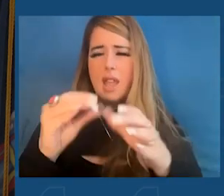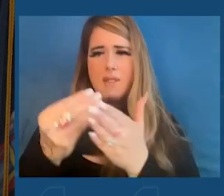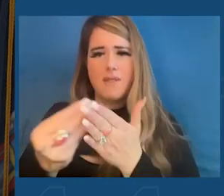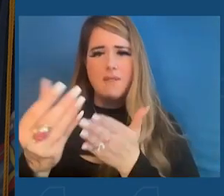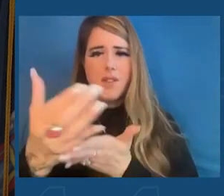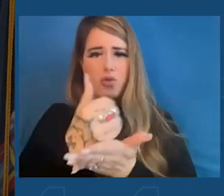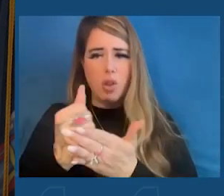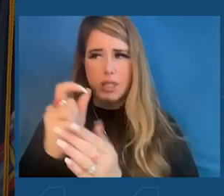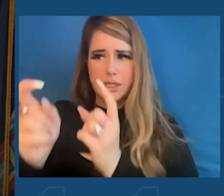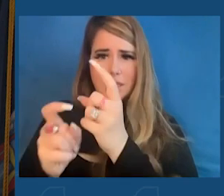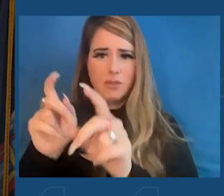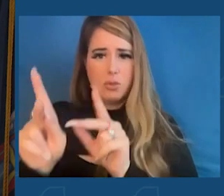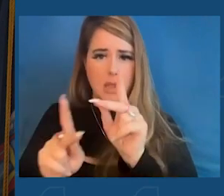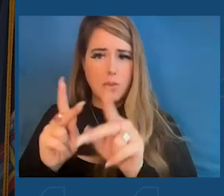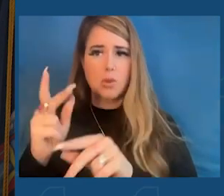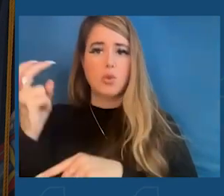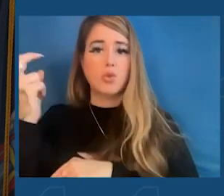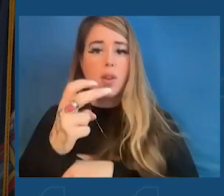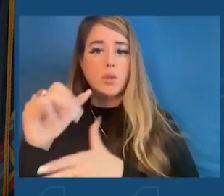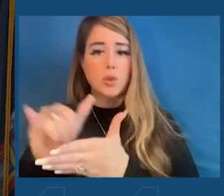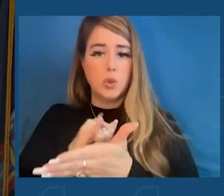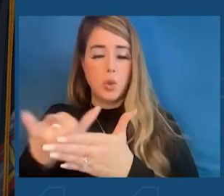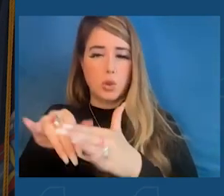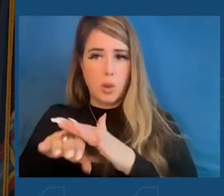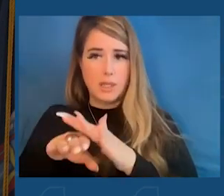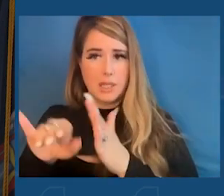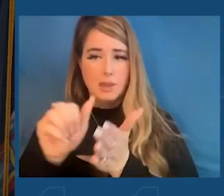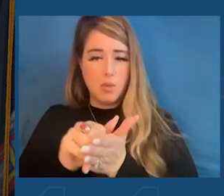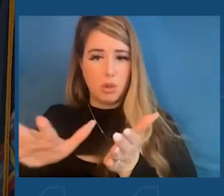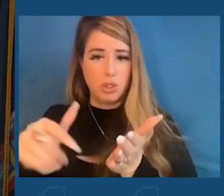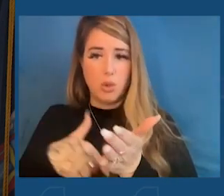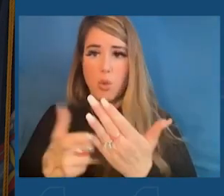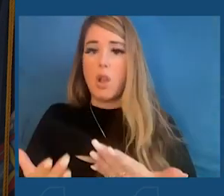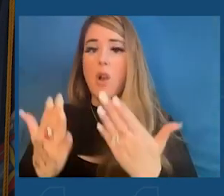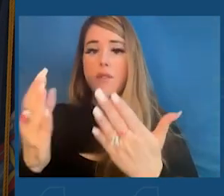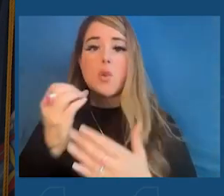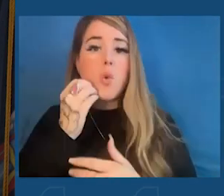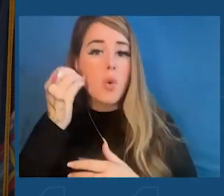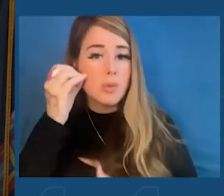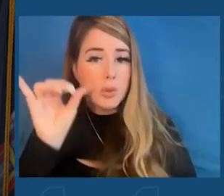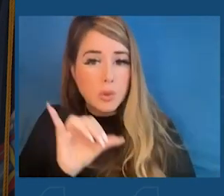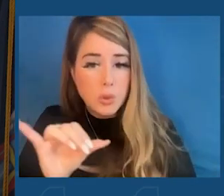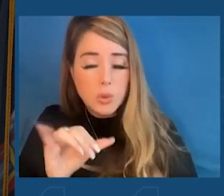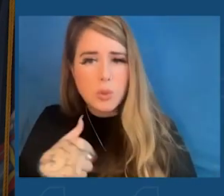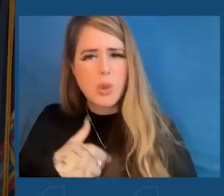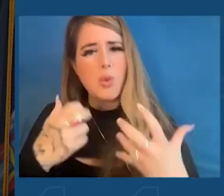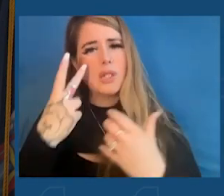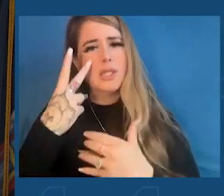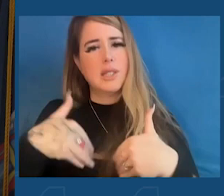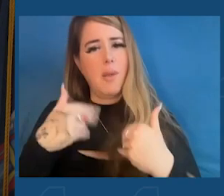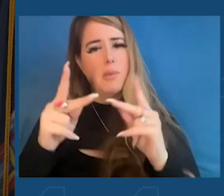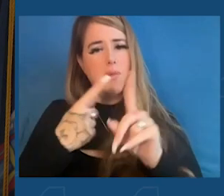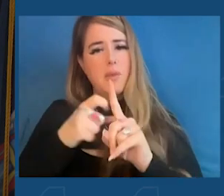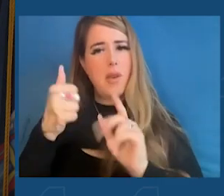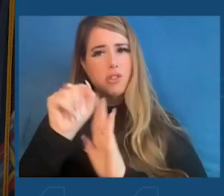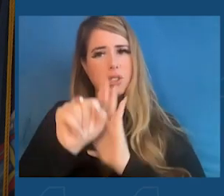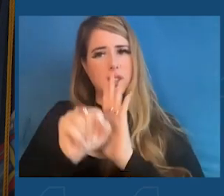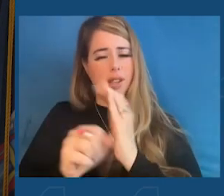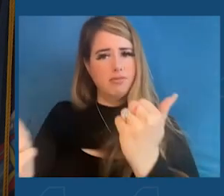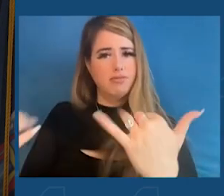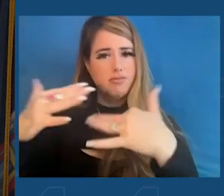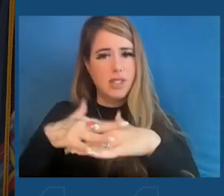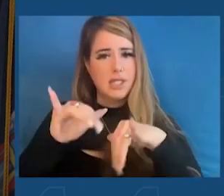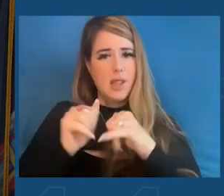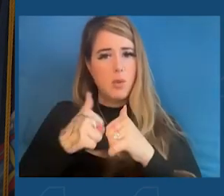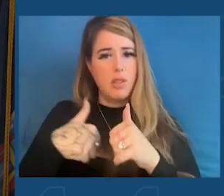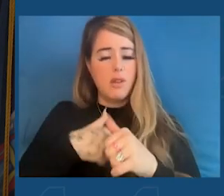in New York to access abortions, offered up our homes so that young people from other states could come crash with us in